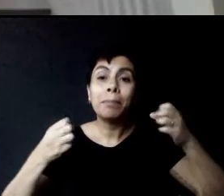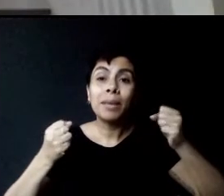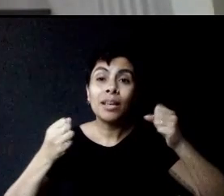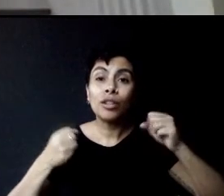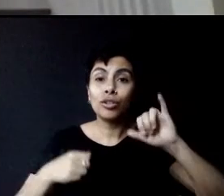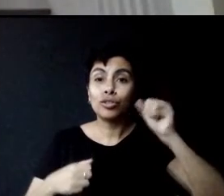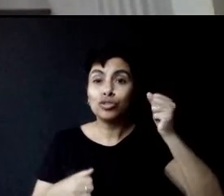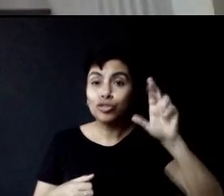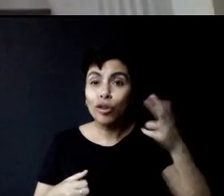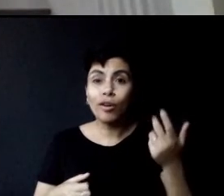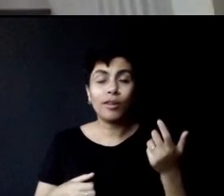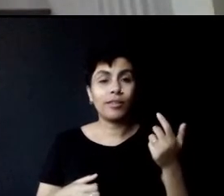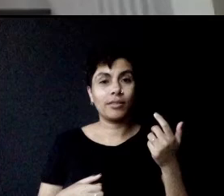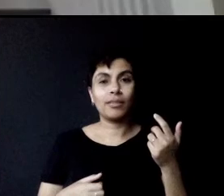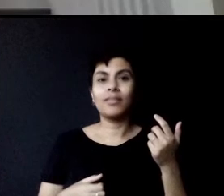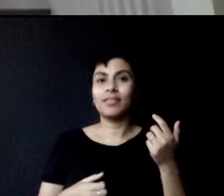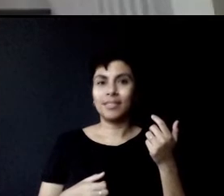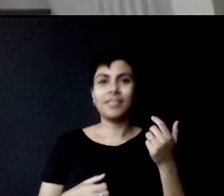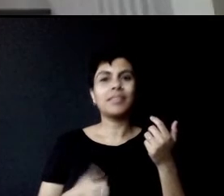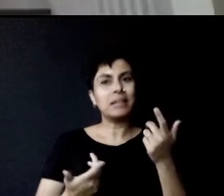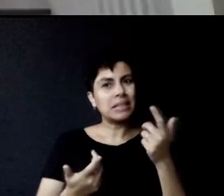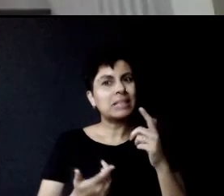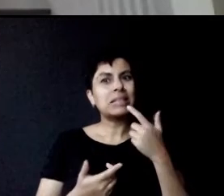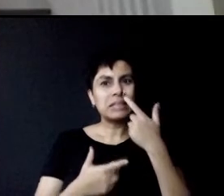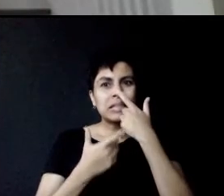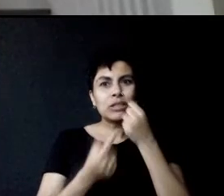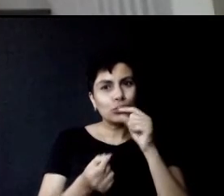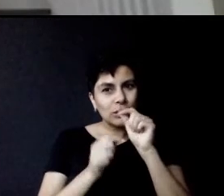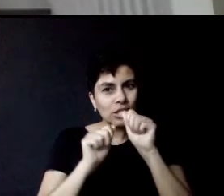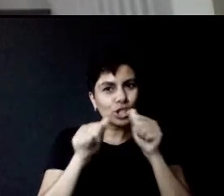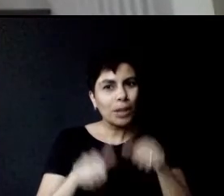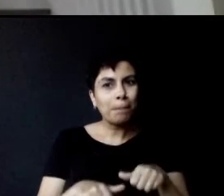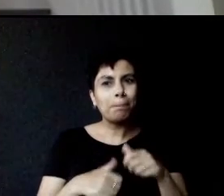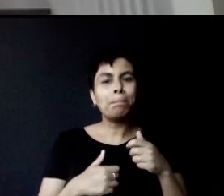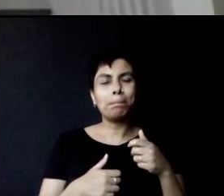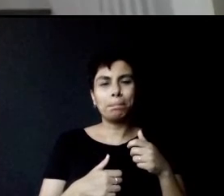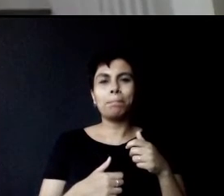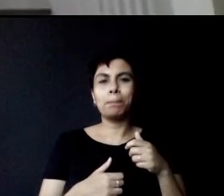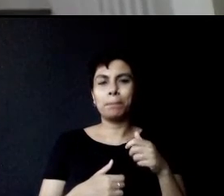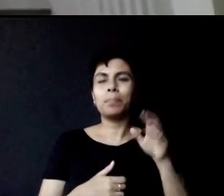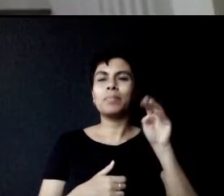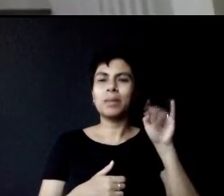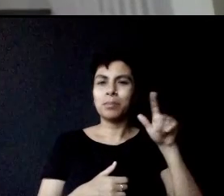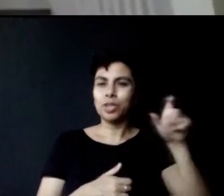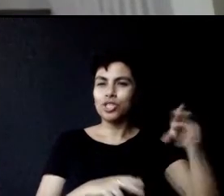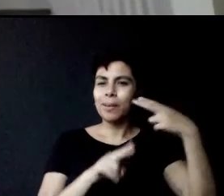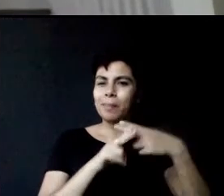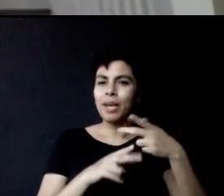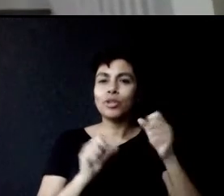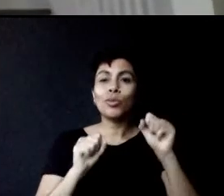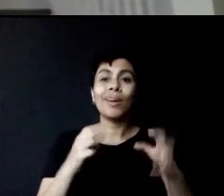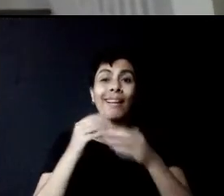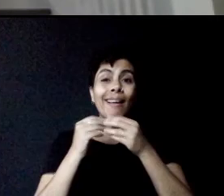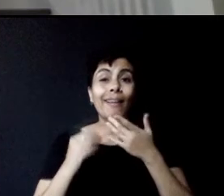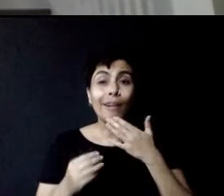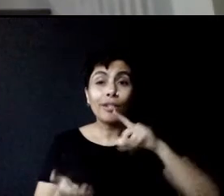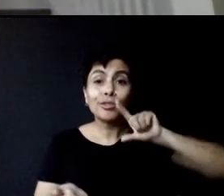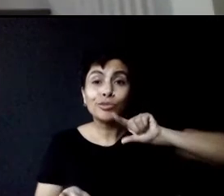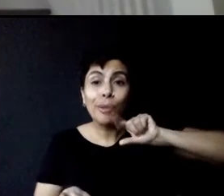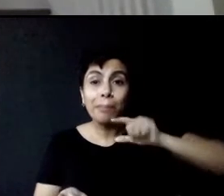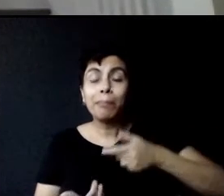milk jar or something like that, and then you get like some interesting shaped ice. As Michelle said, you can like drop